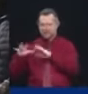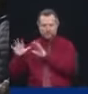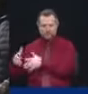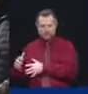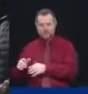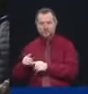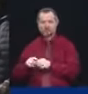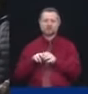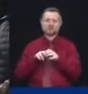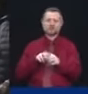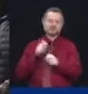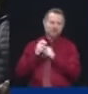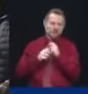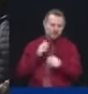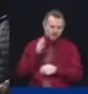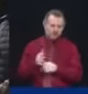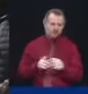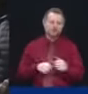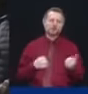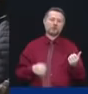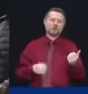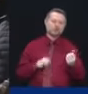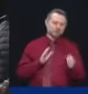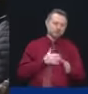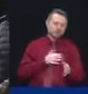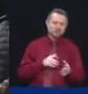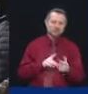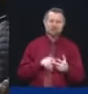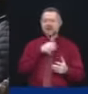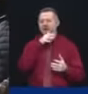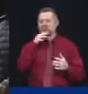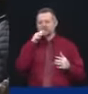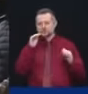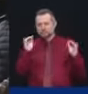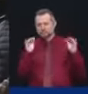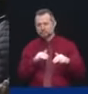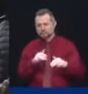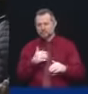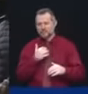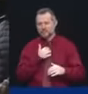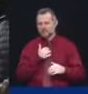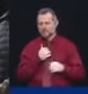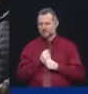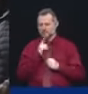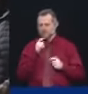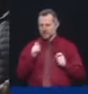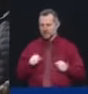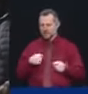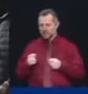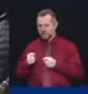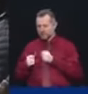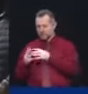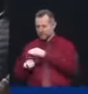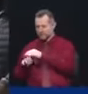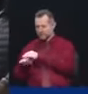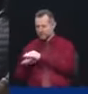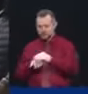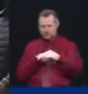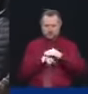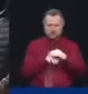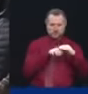the agricultural exhibit. And that will give us the ability to control the number of people who are